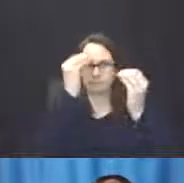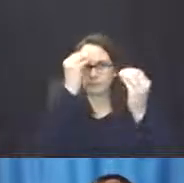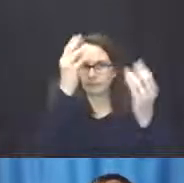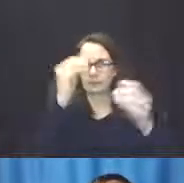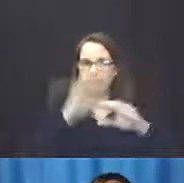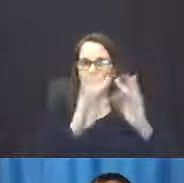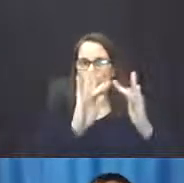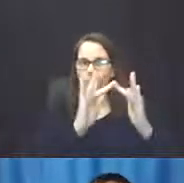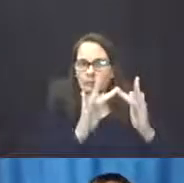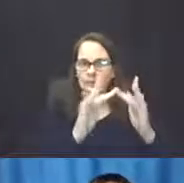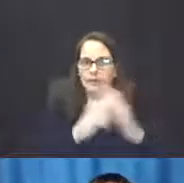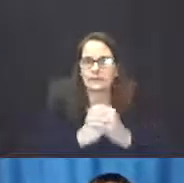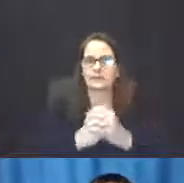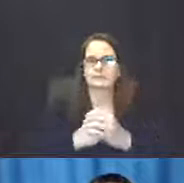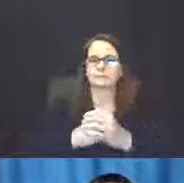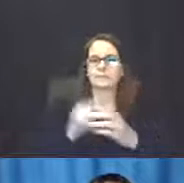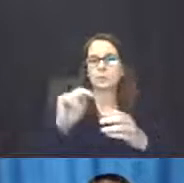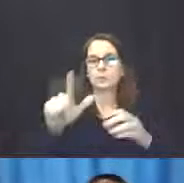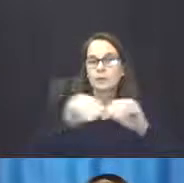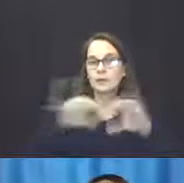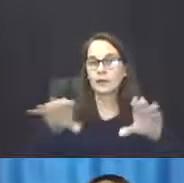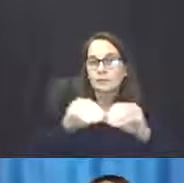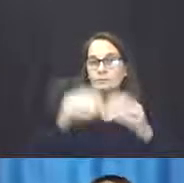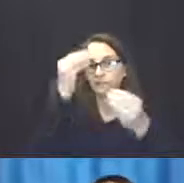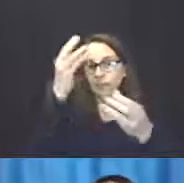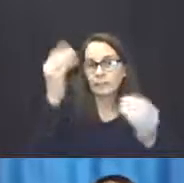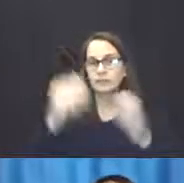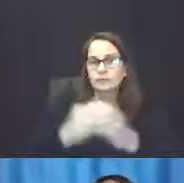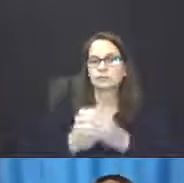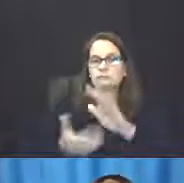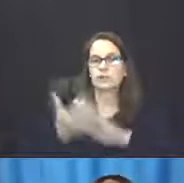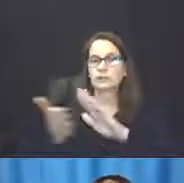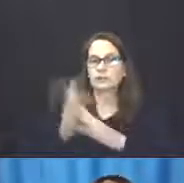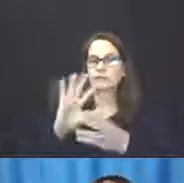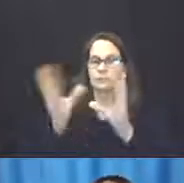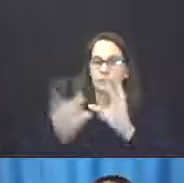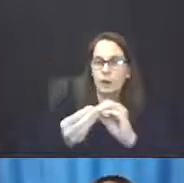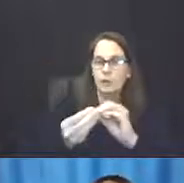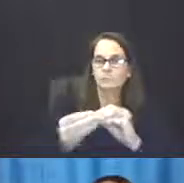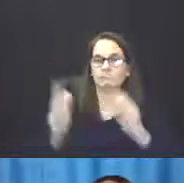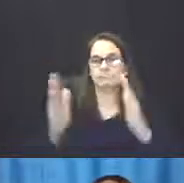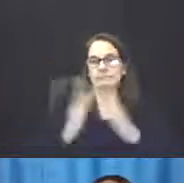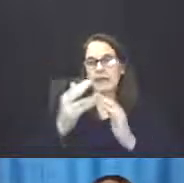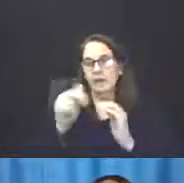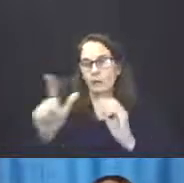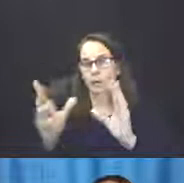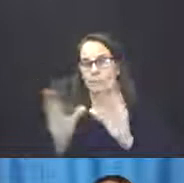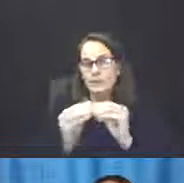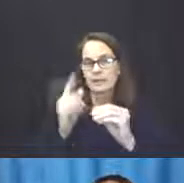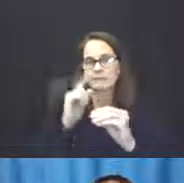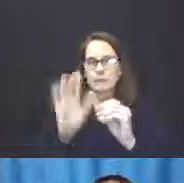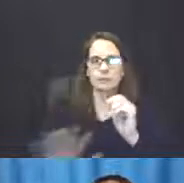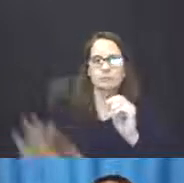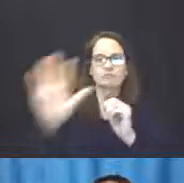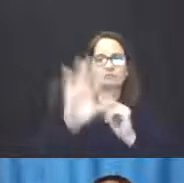exhibits. And we maintain information on a website. We publish newsletters. We will run forums